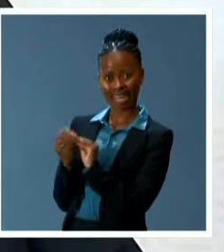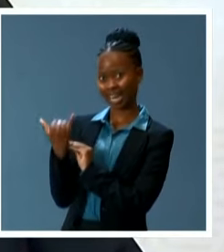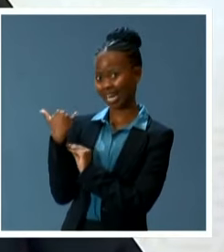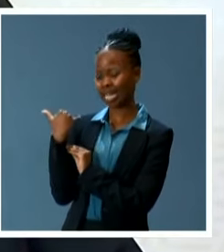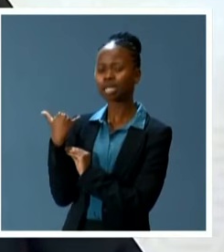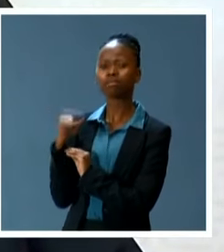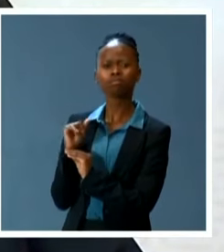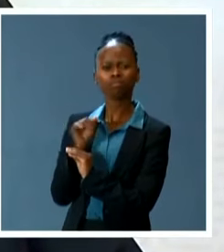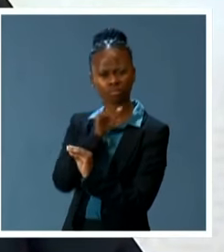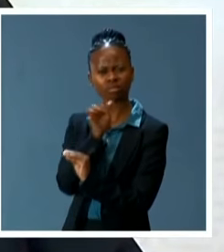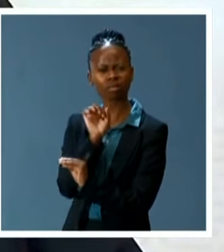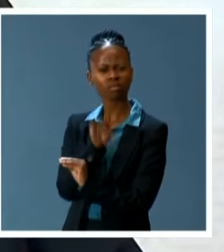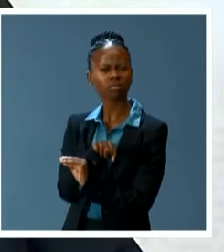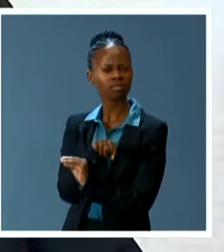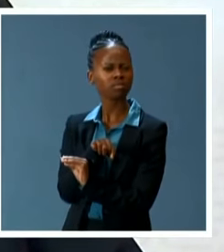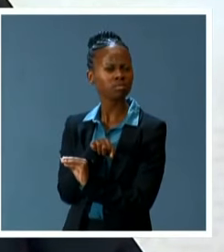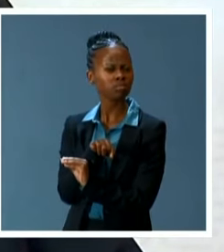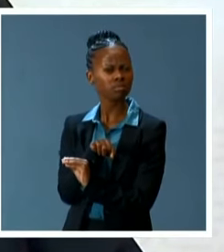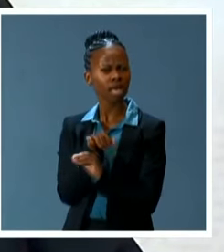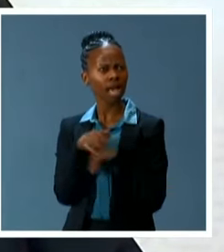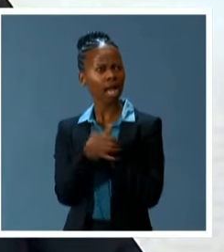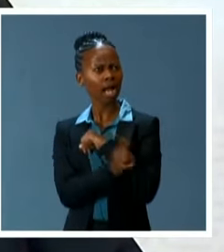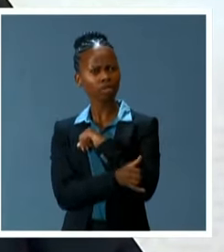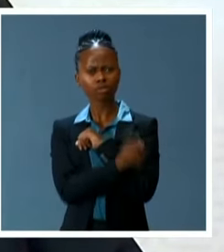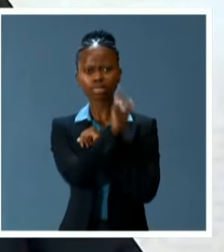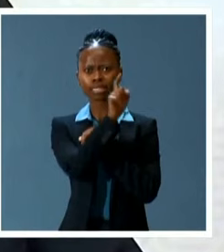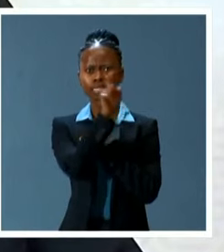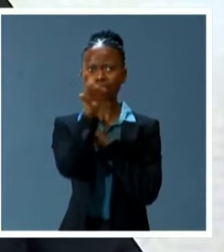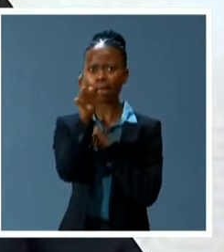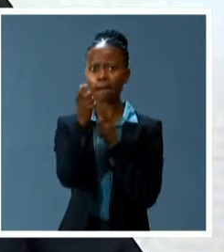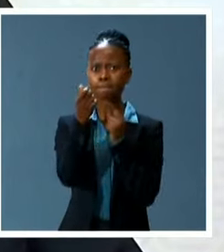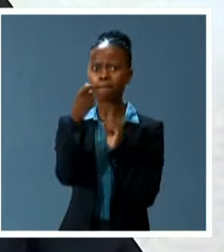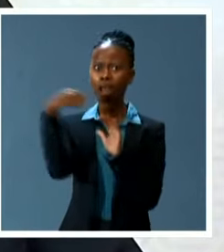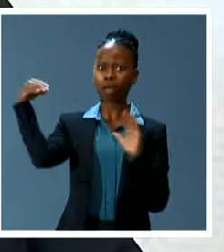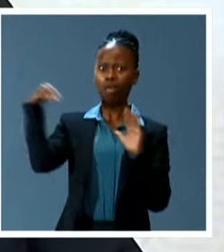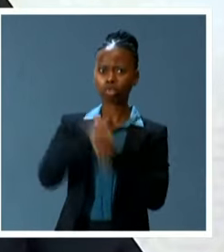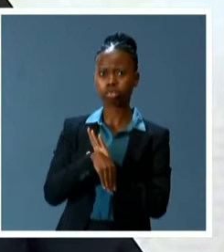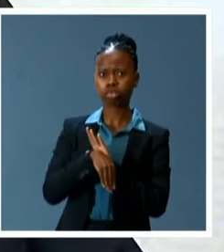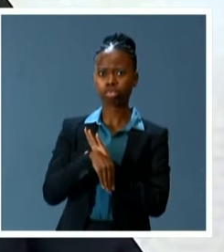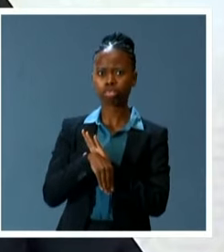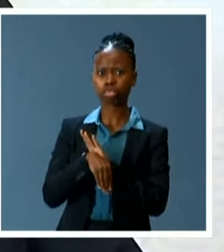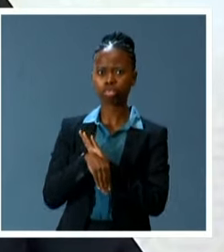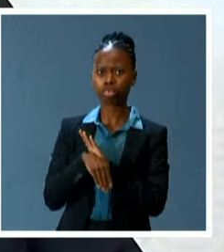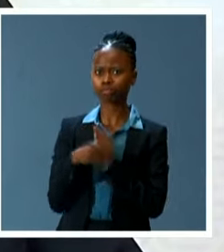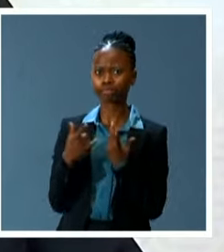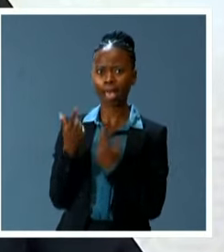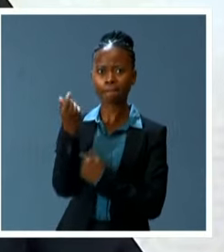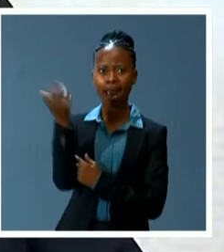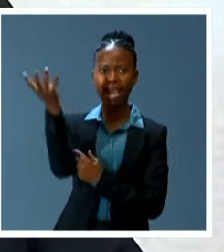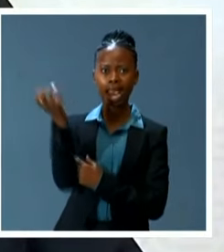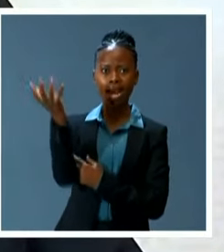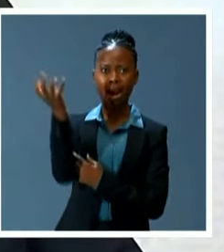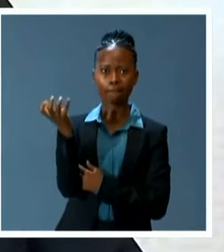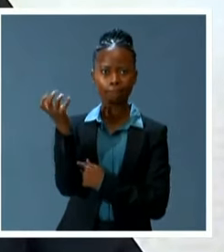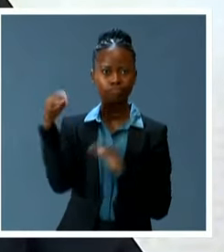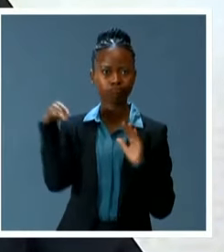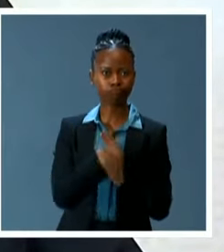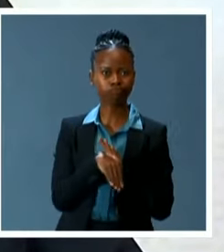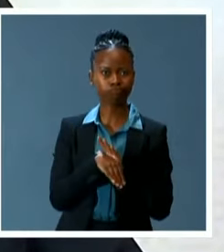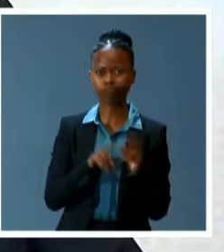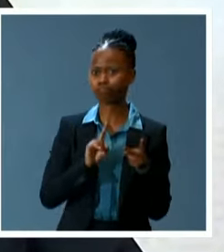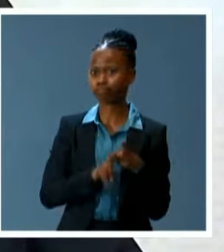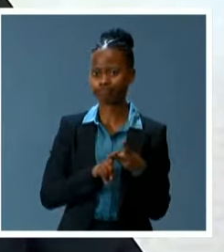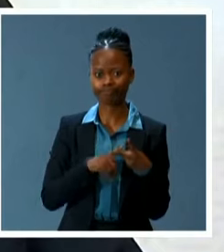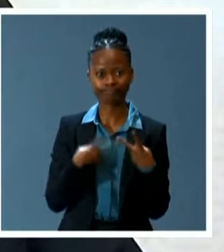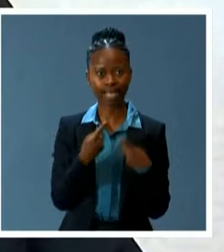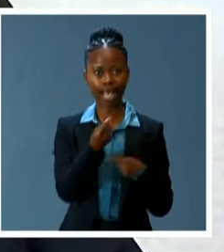that, of course, countries are having big losses in their income, their fiscal income. The expenditure is increasing because